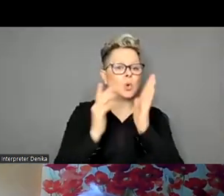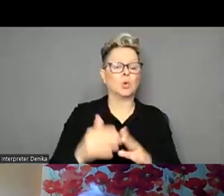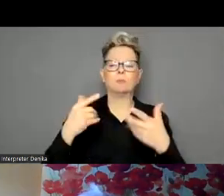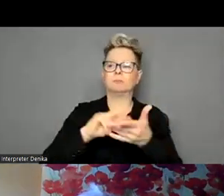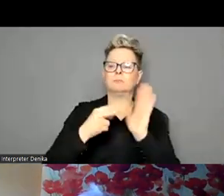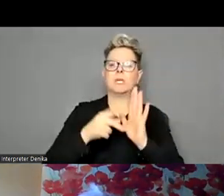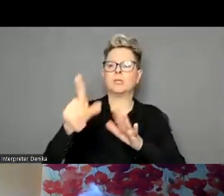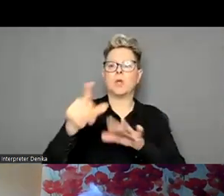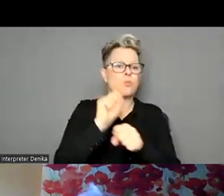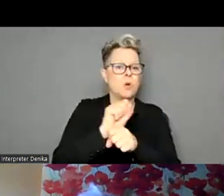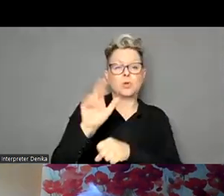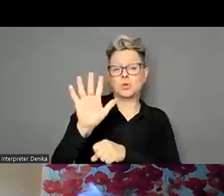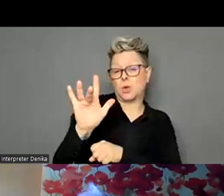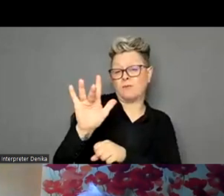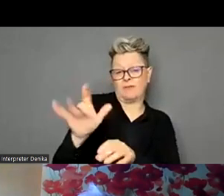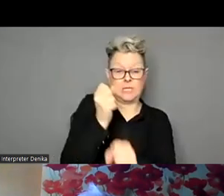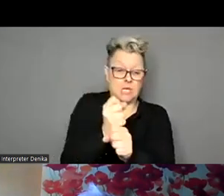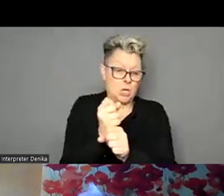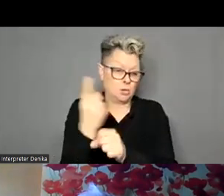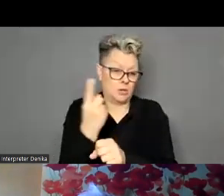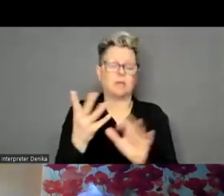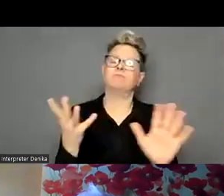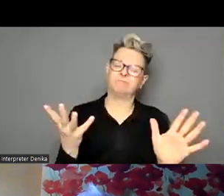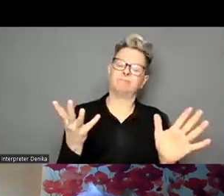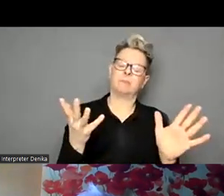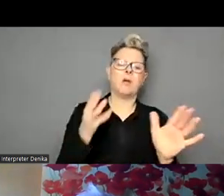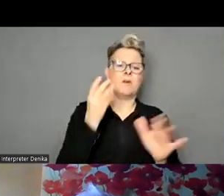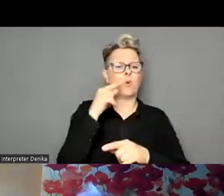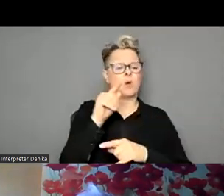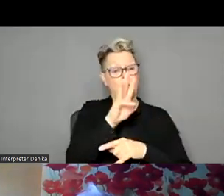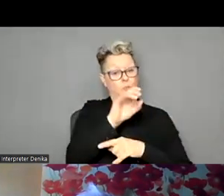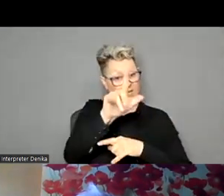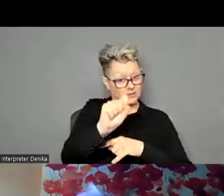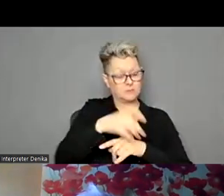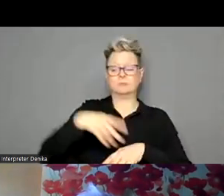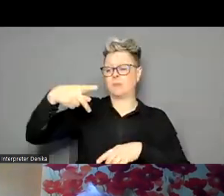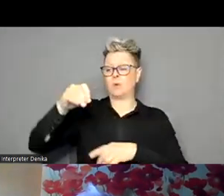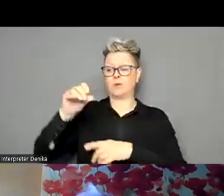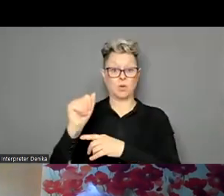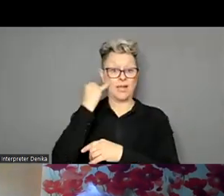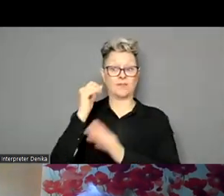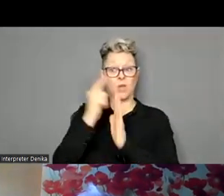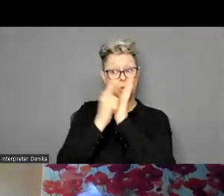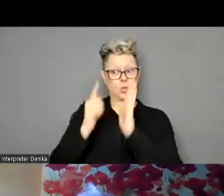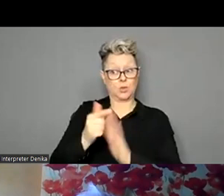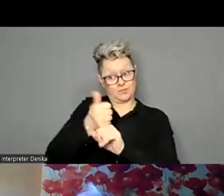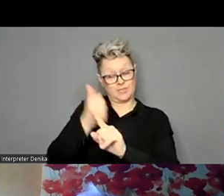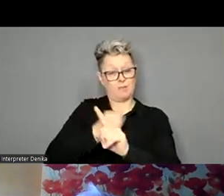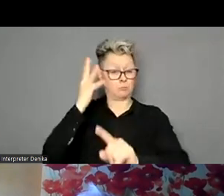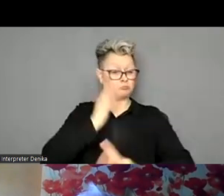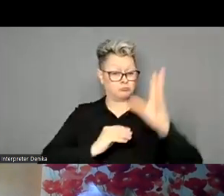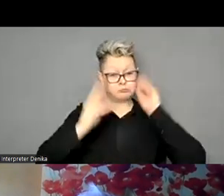is with wills and powers of attorney, since lawyers with experience are usually able